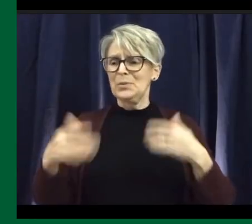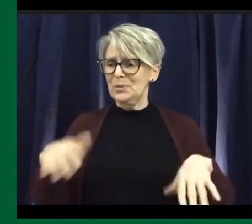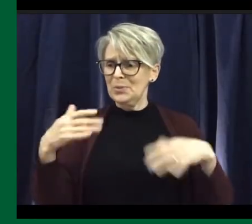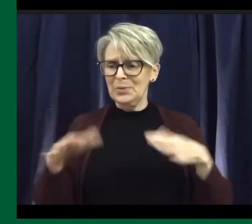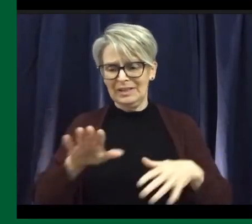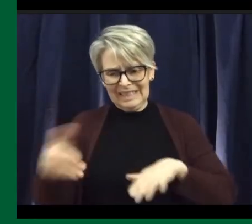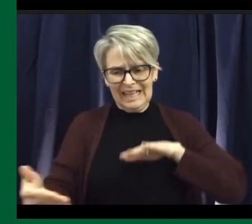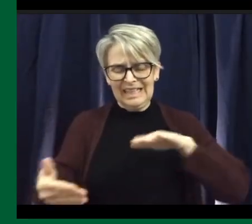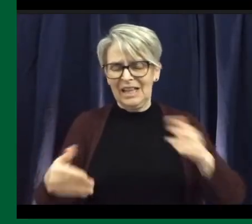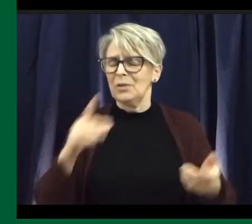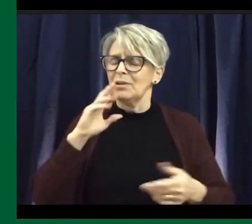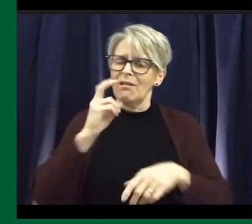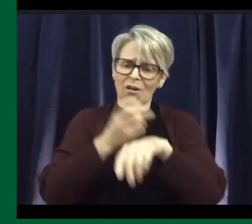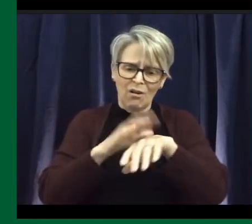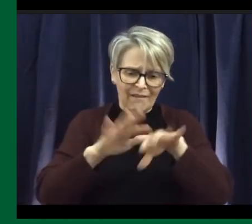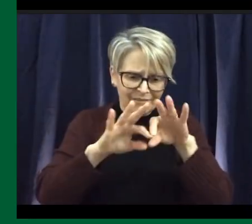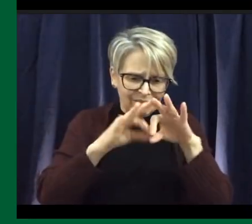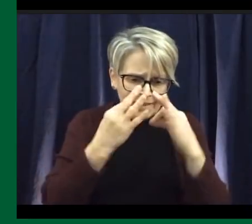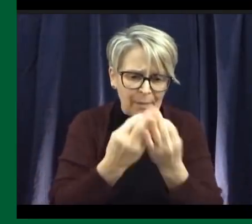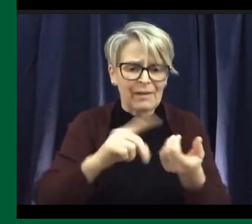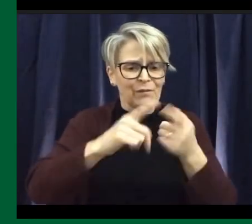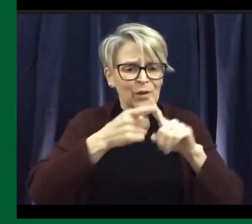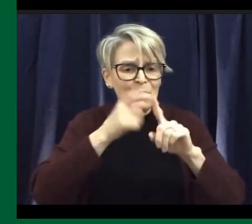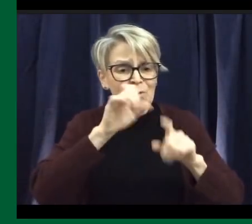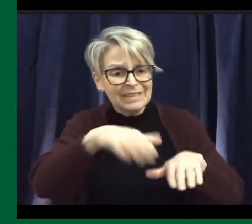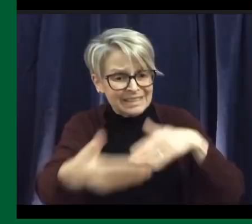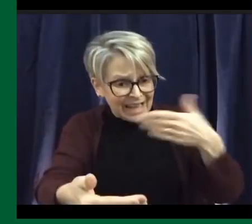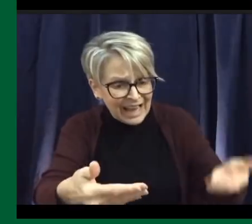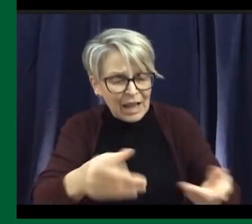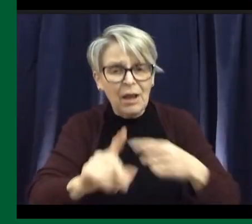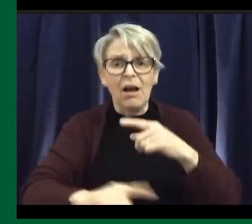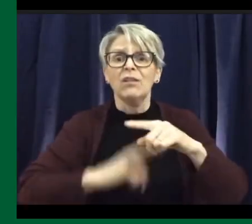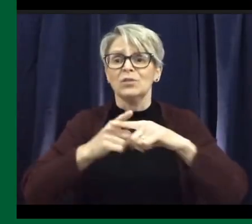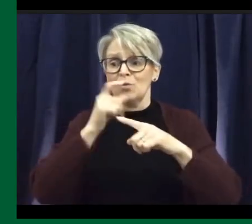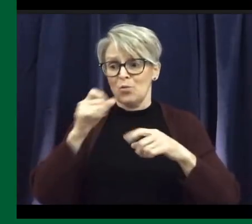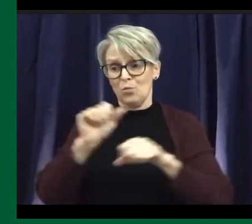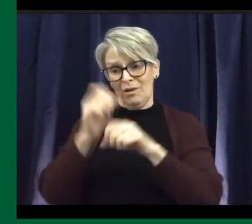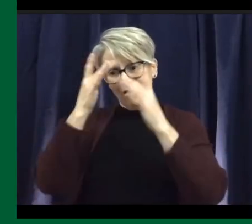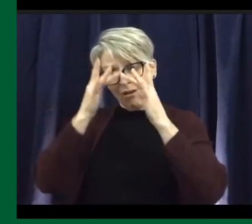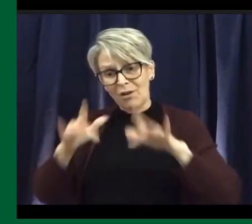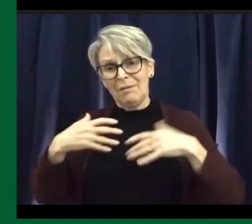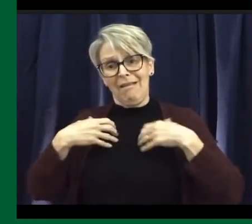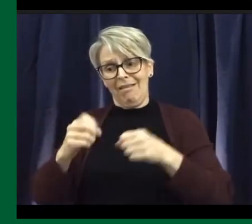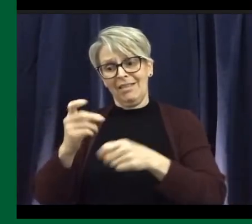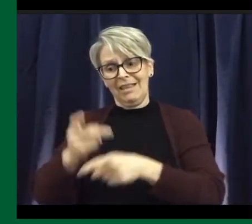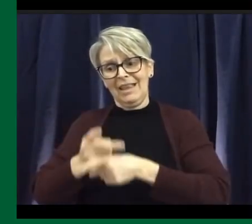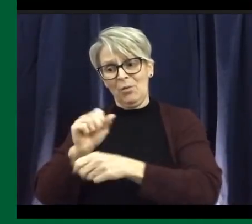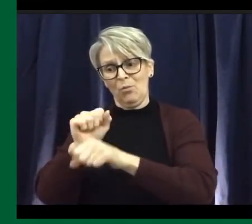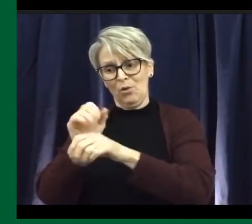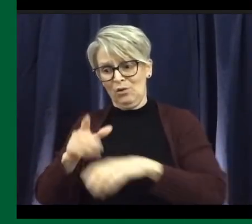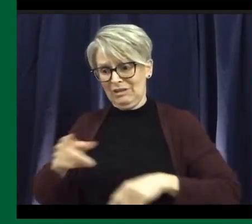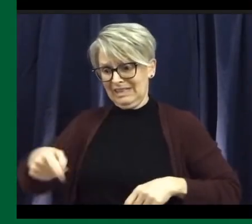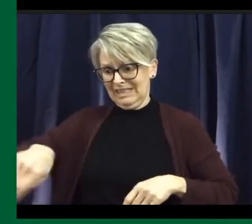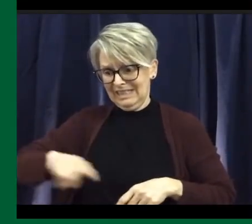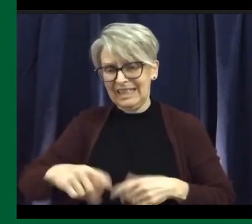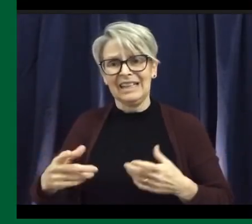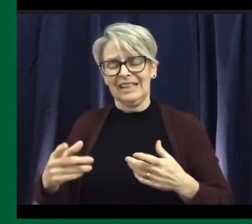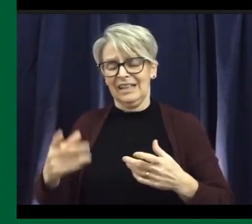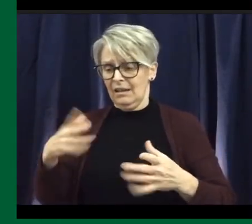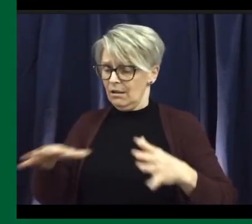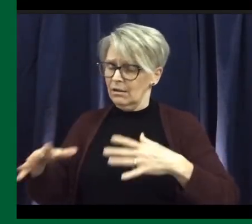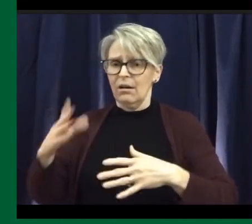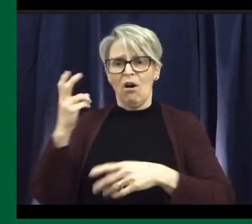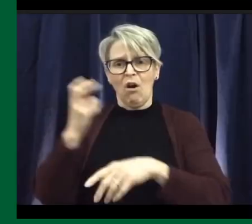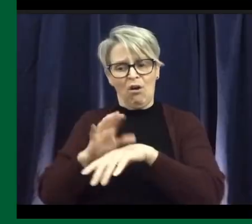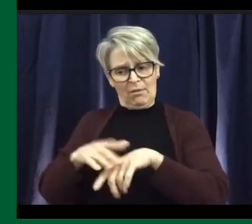emotional toll, not just on families and friends of those loved ones who passed away, but on healthcare workers who work and do everything they can to ensure they